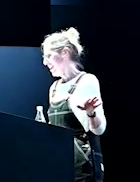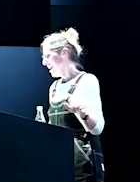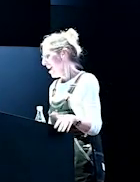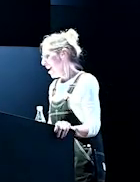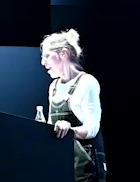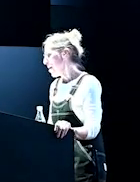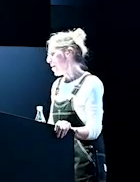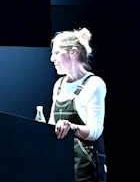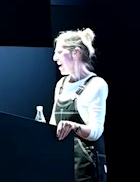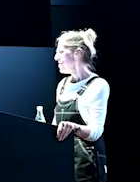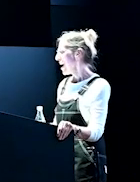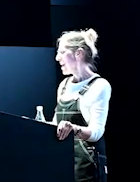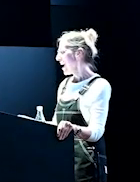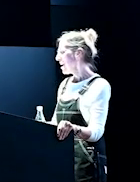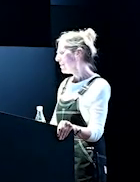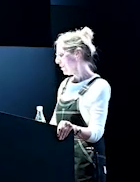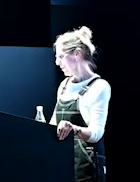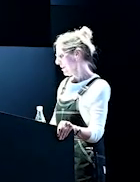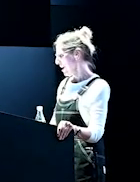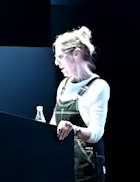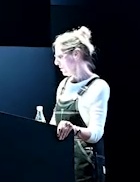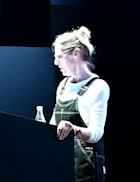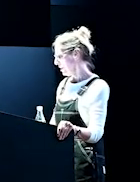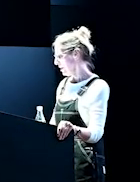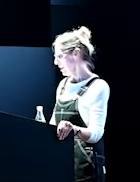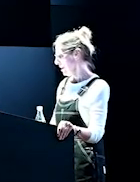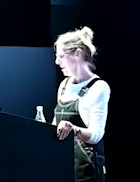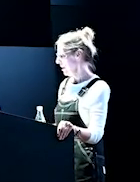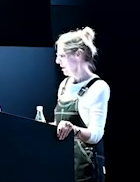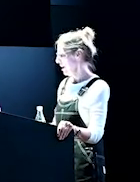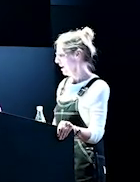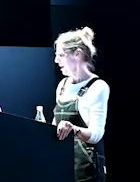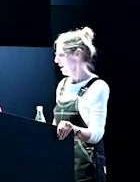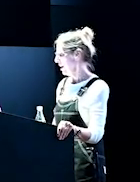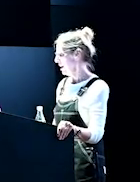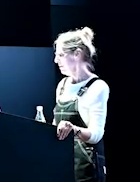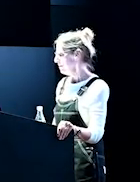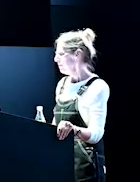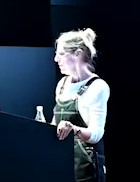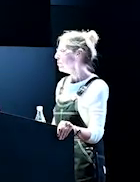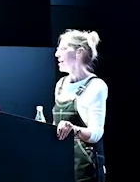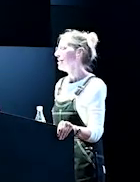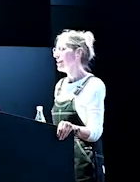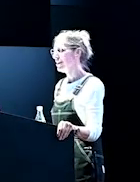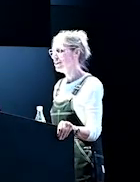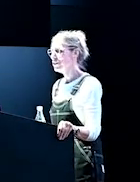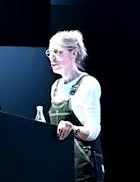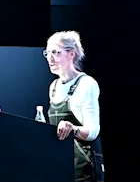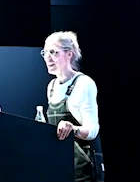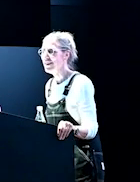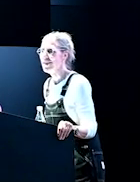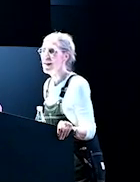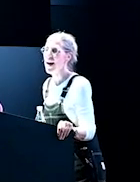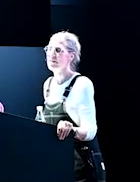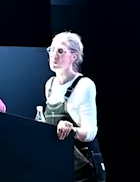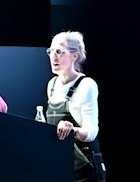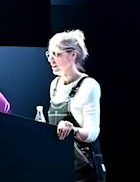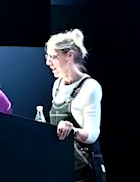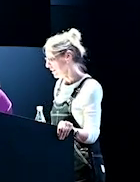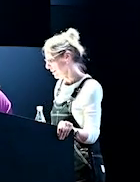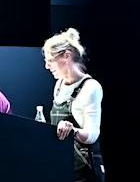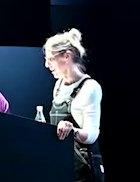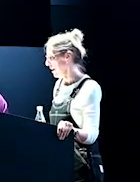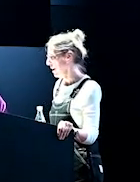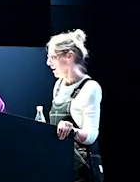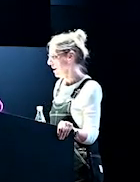reading. And then I also encountered this man, Gil Gershoni. He has a